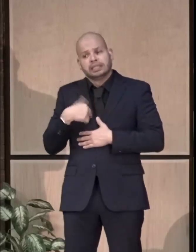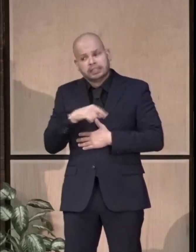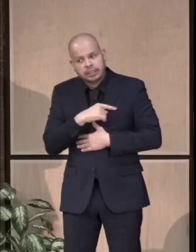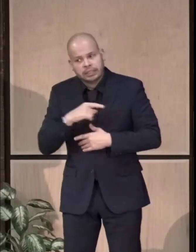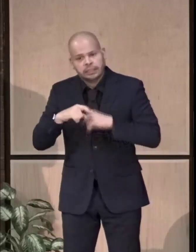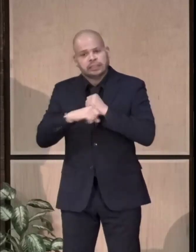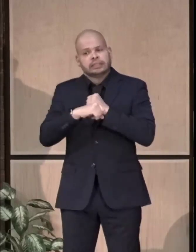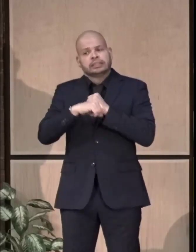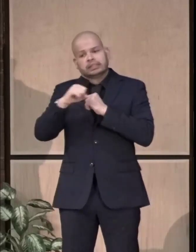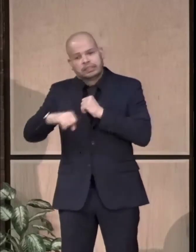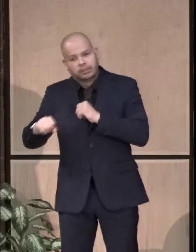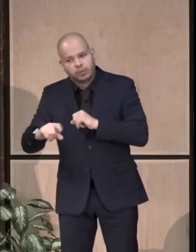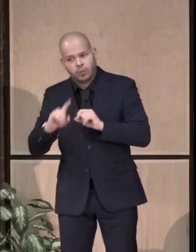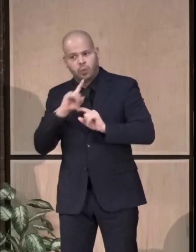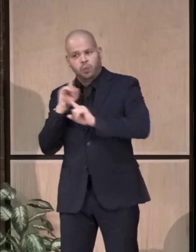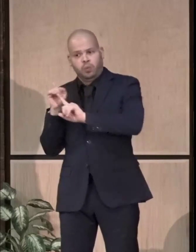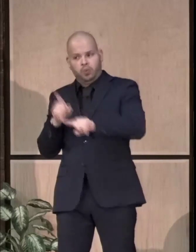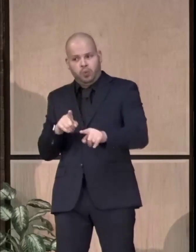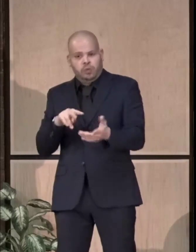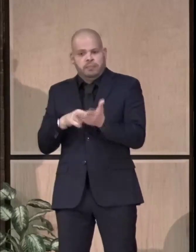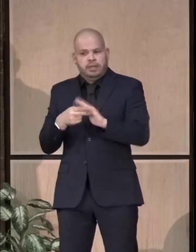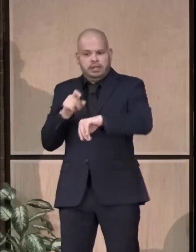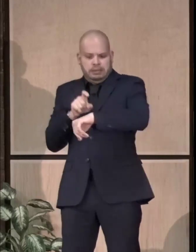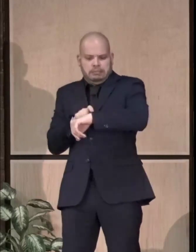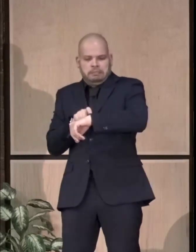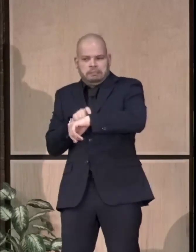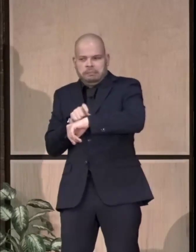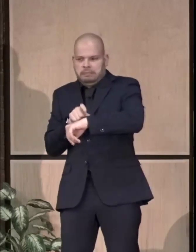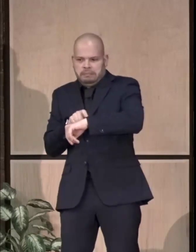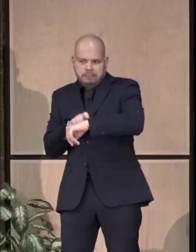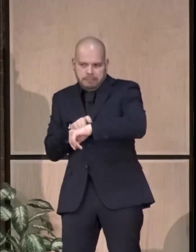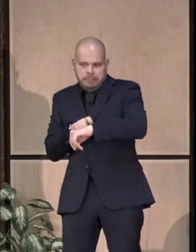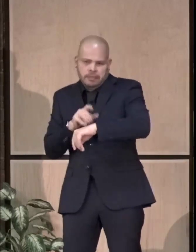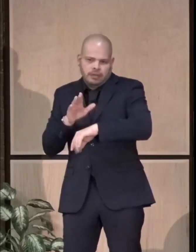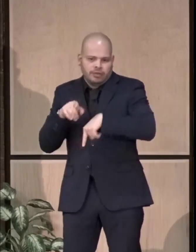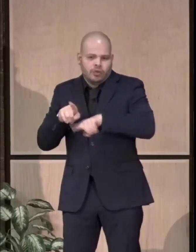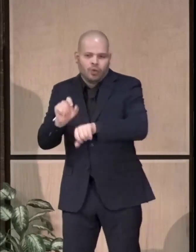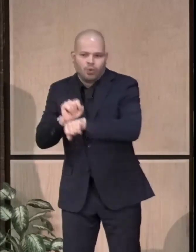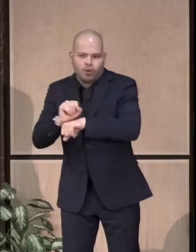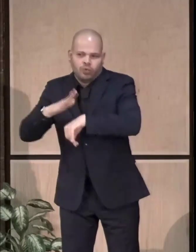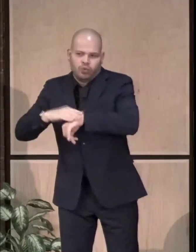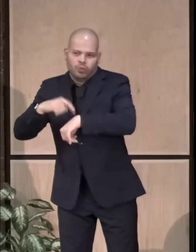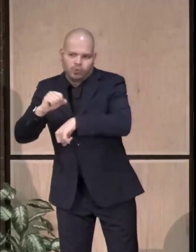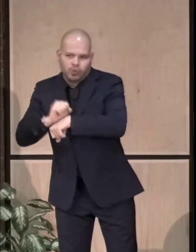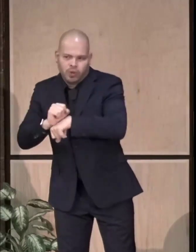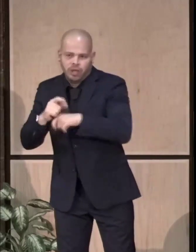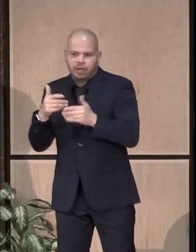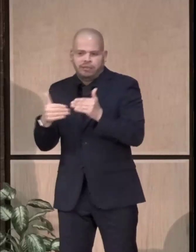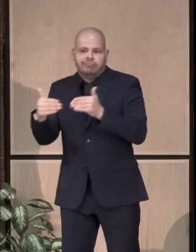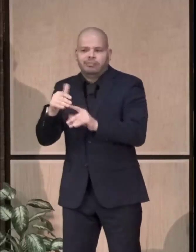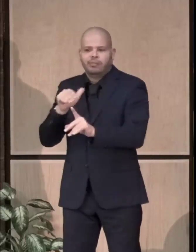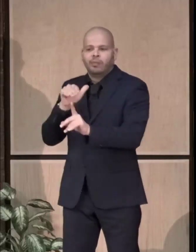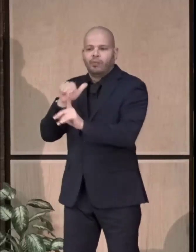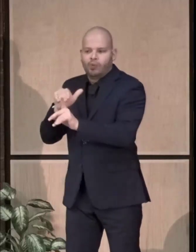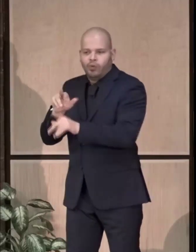they start that process. Yes. And then there were discussions about how this